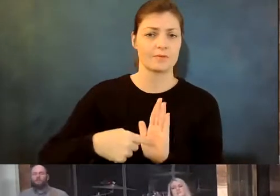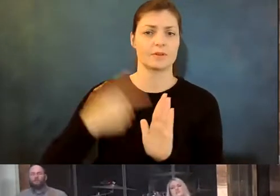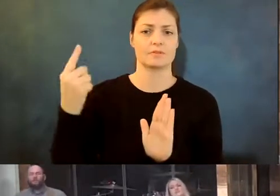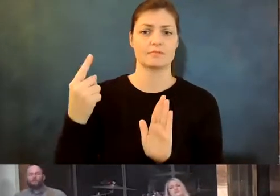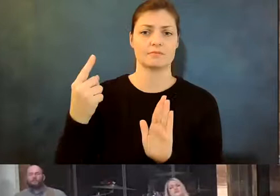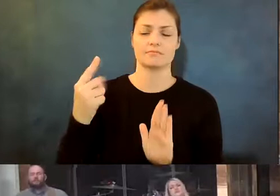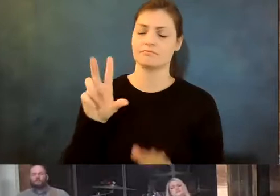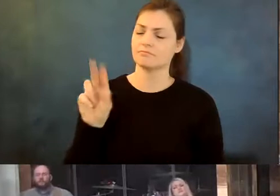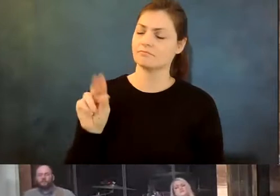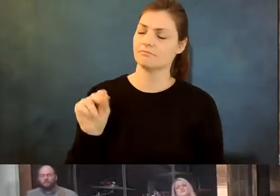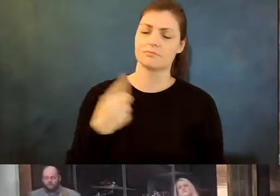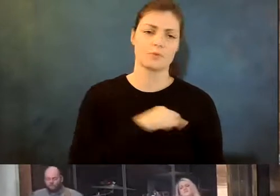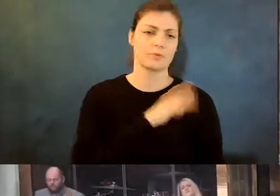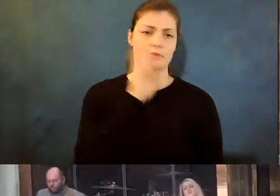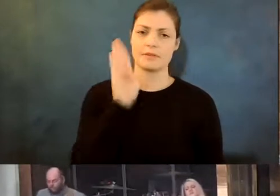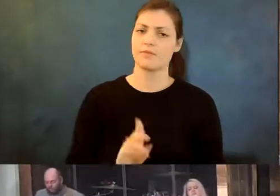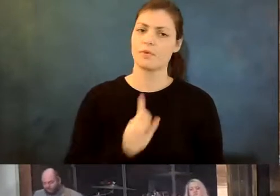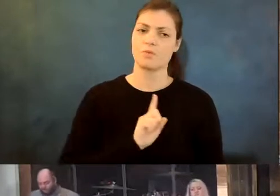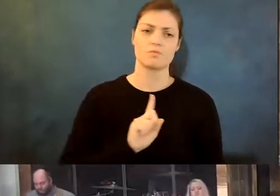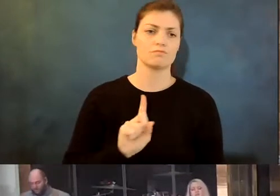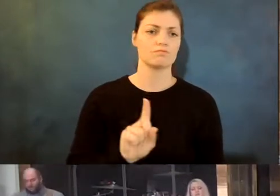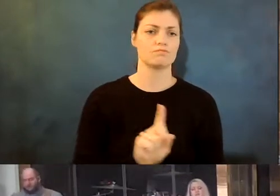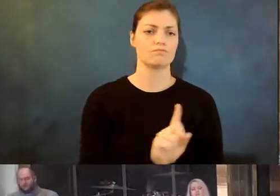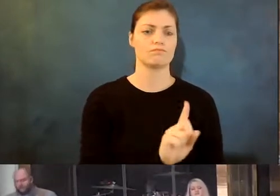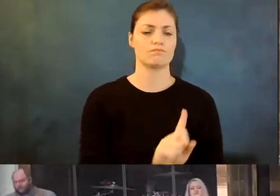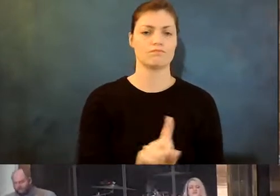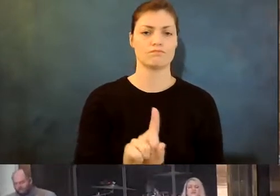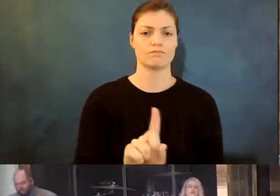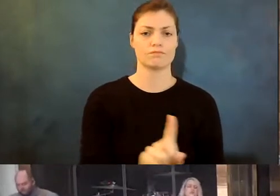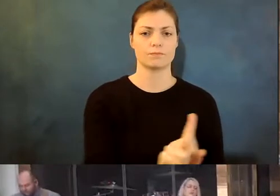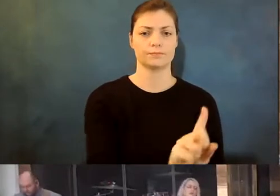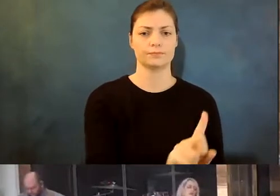Never once, no, I never walked